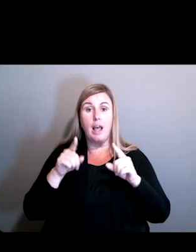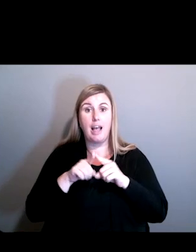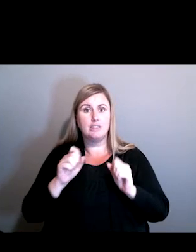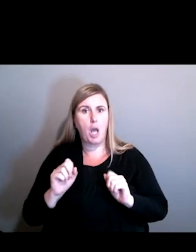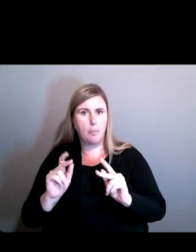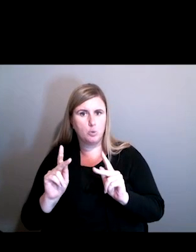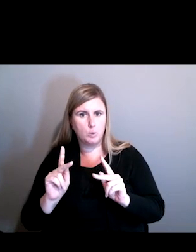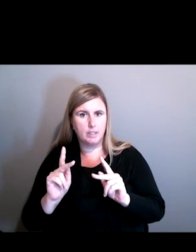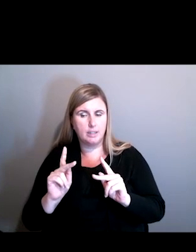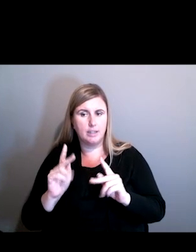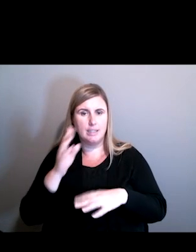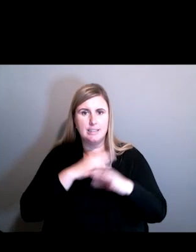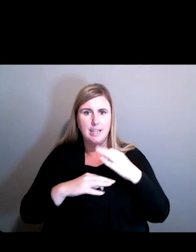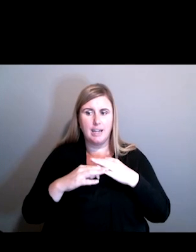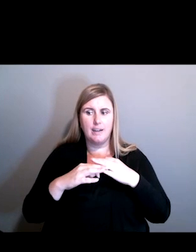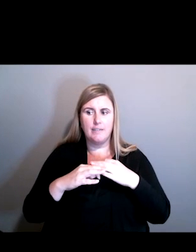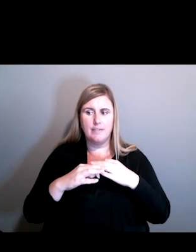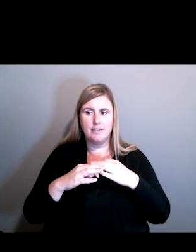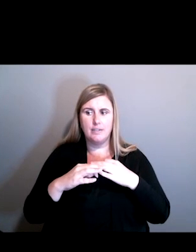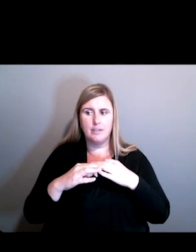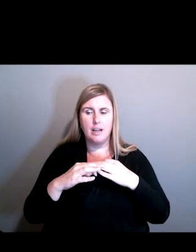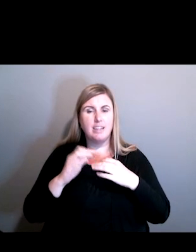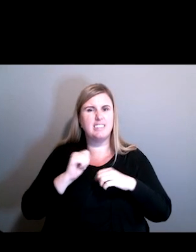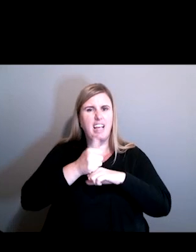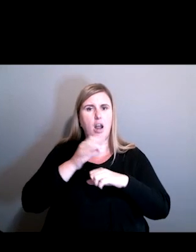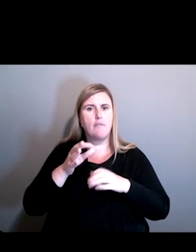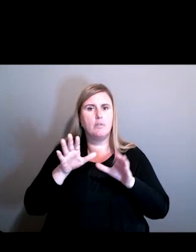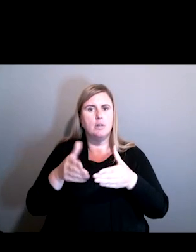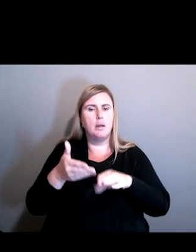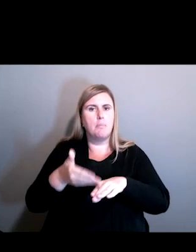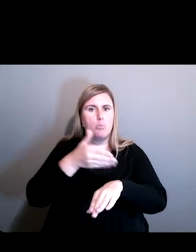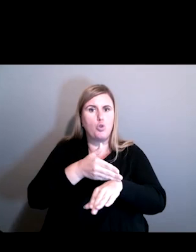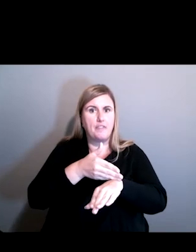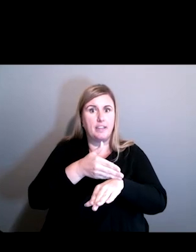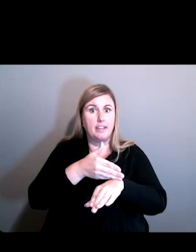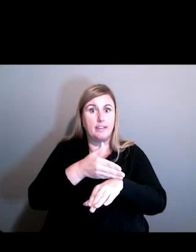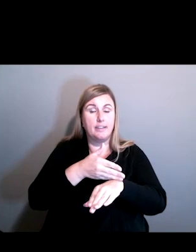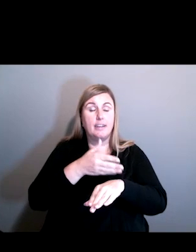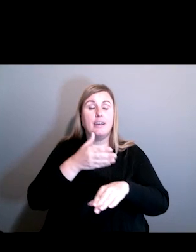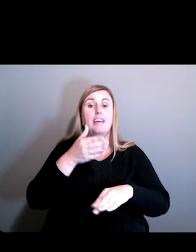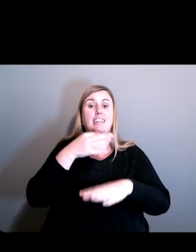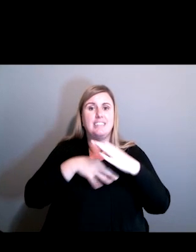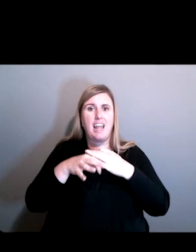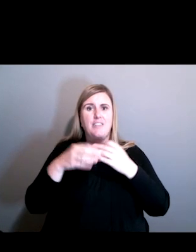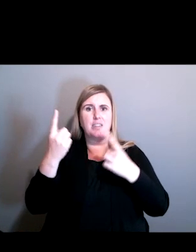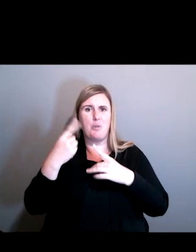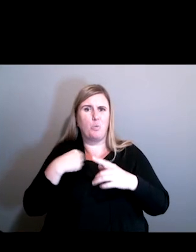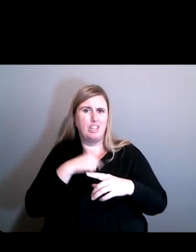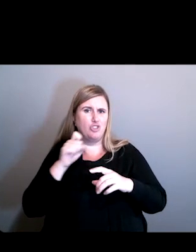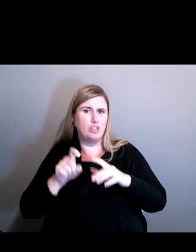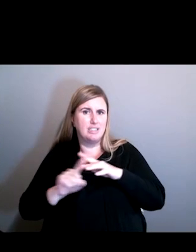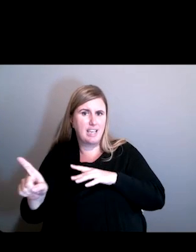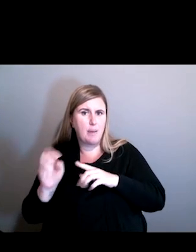opportunity and a set of improving conditions, and instead of something to be escaped and